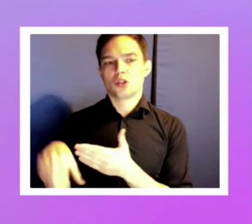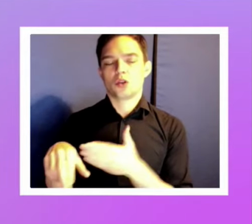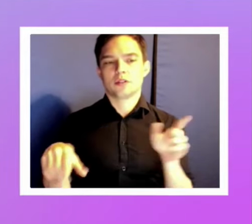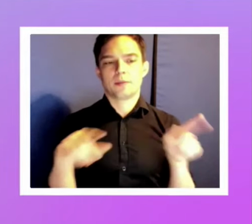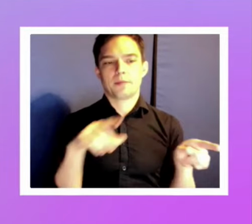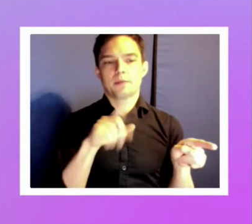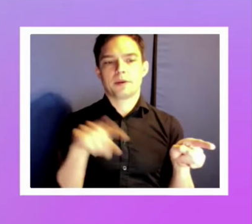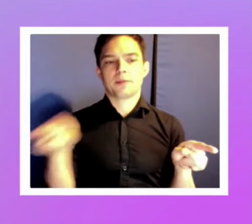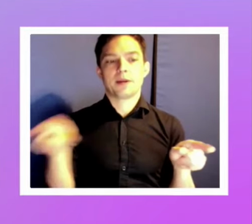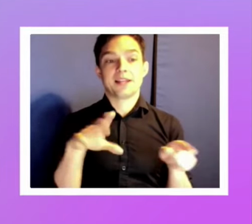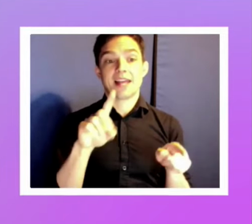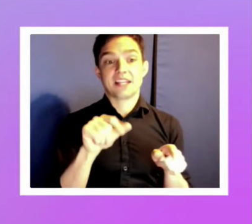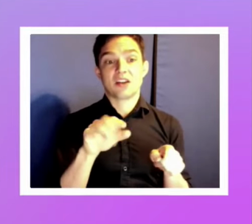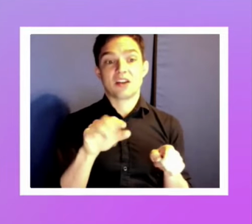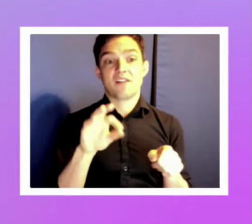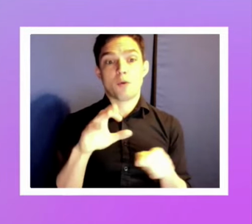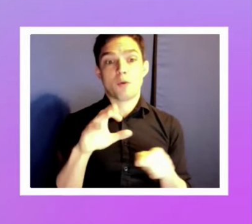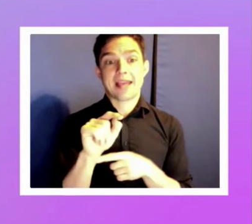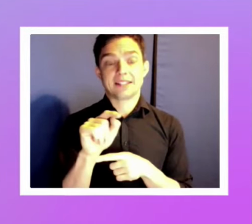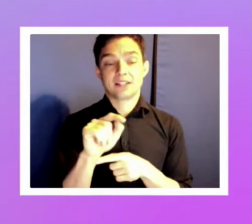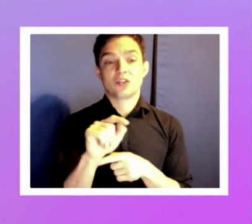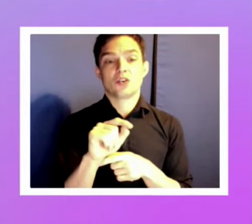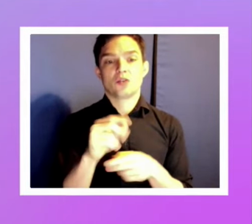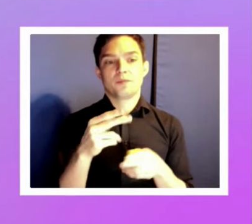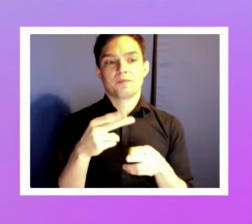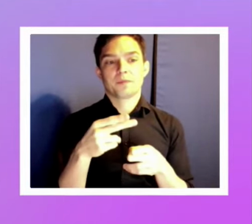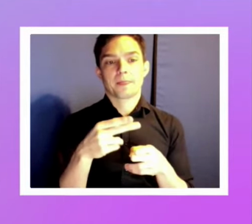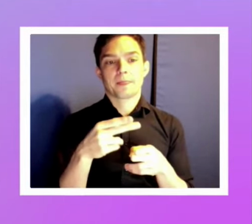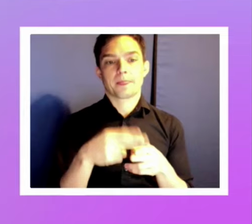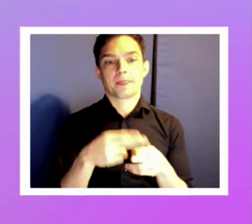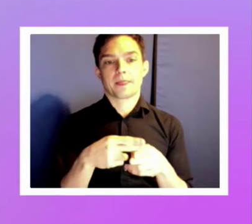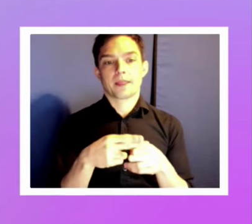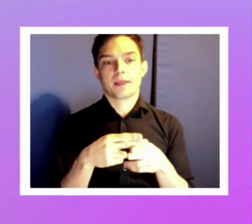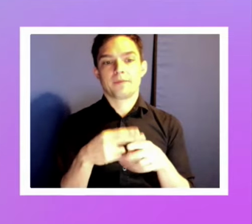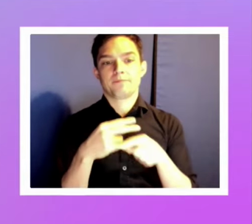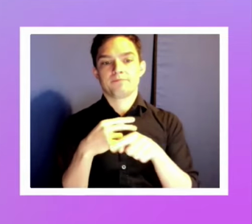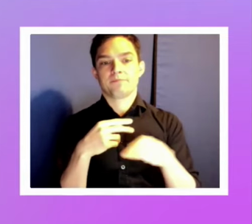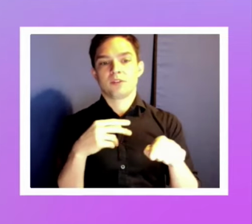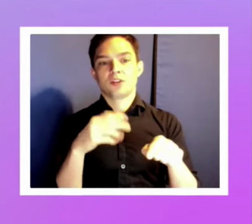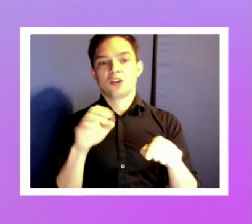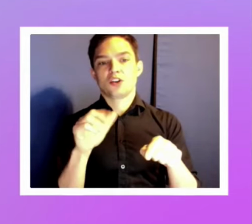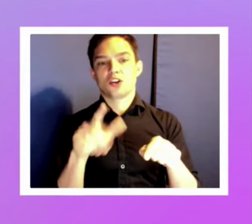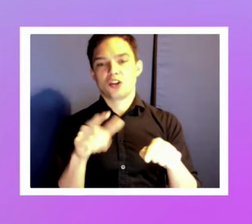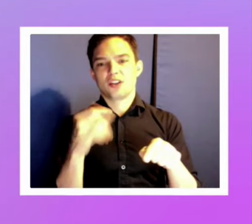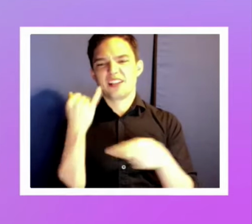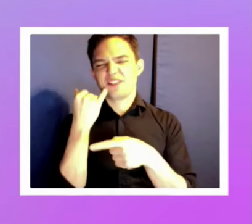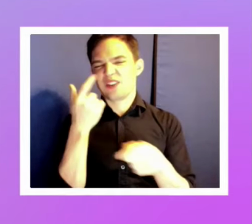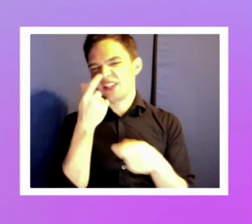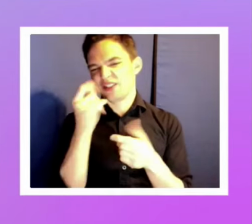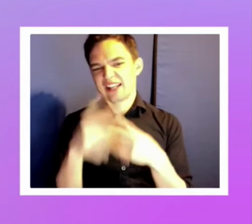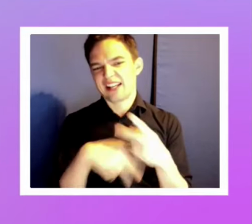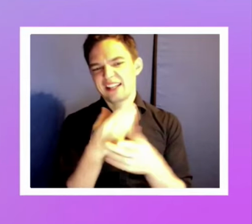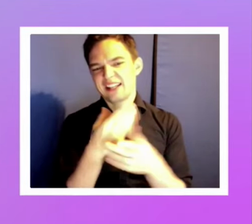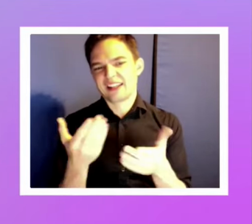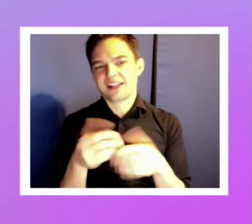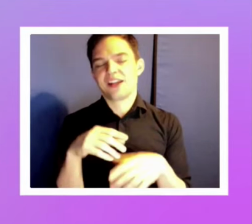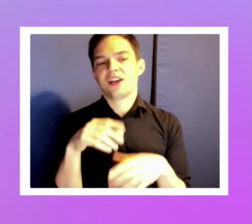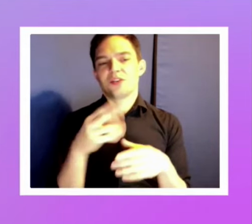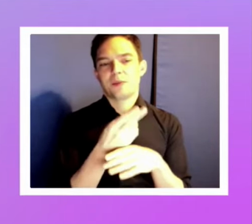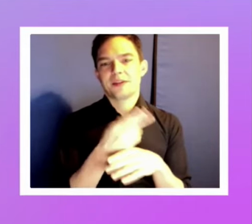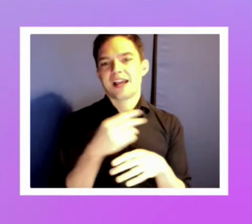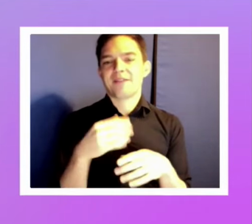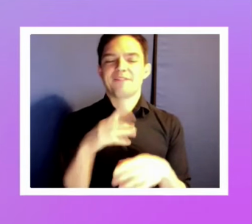data format we are using for that is going to be JSON link data, and it's going to use Earl if you are interested in that kind of thing. I get very